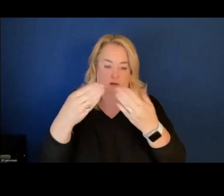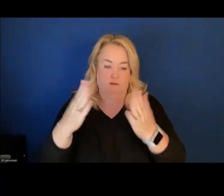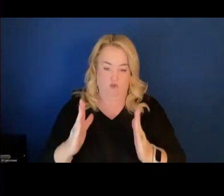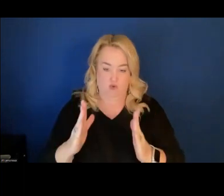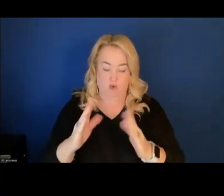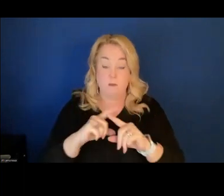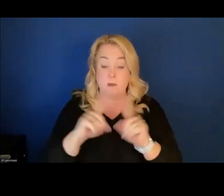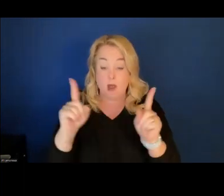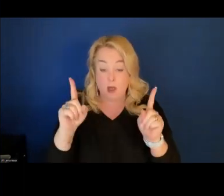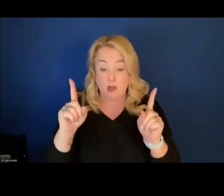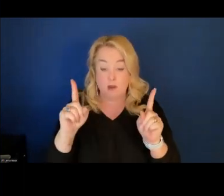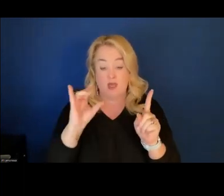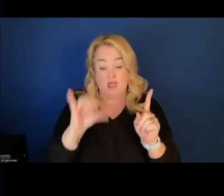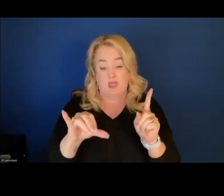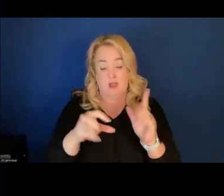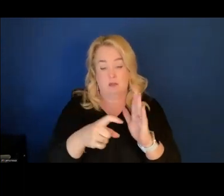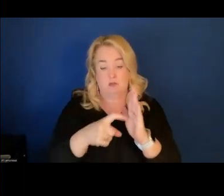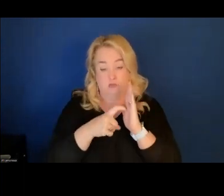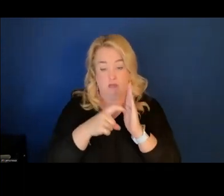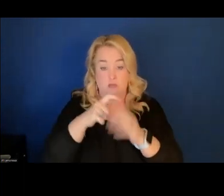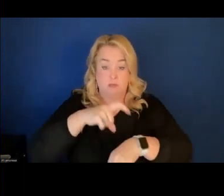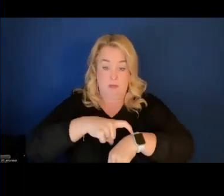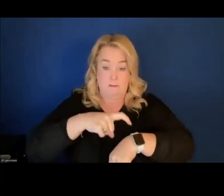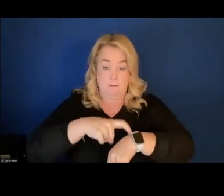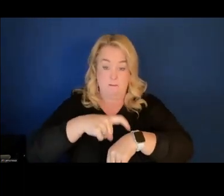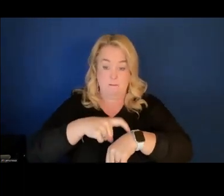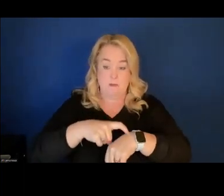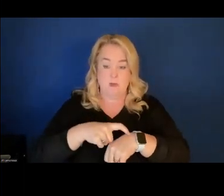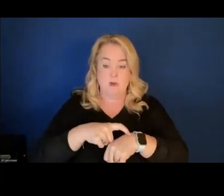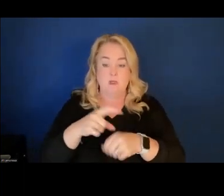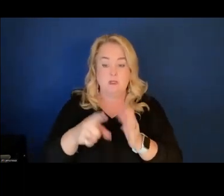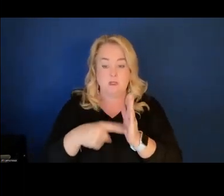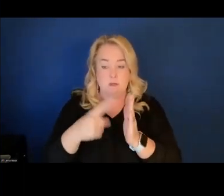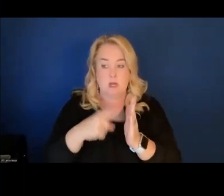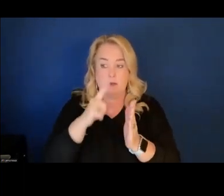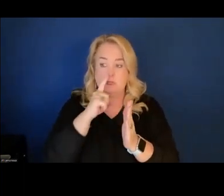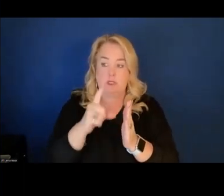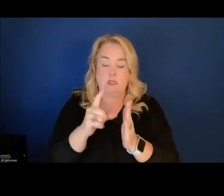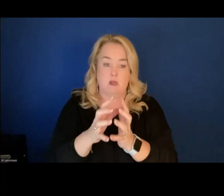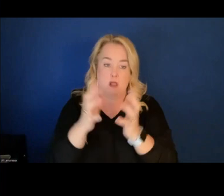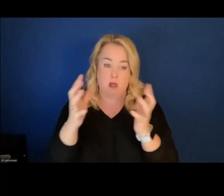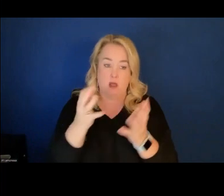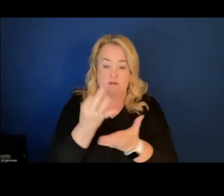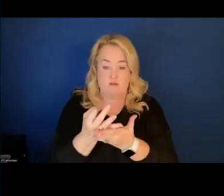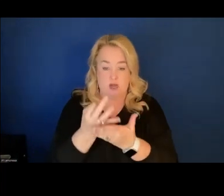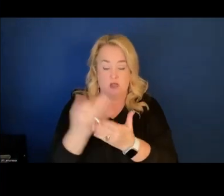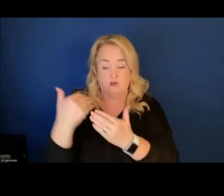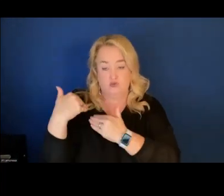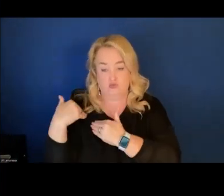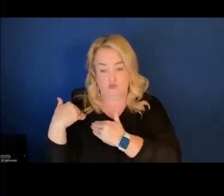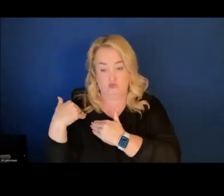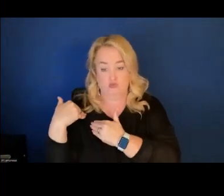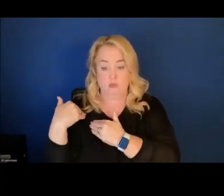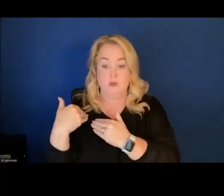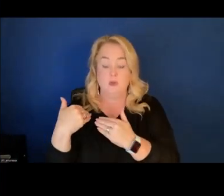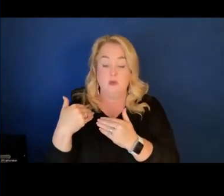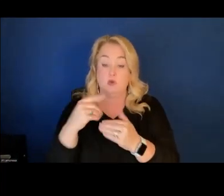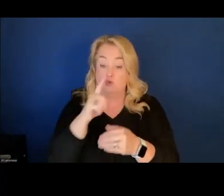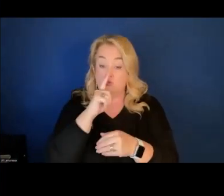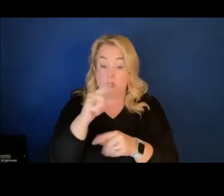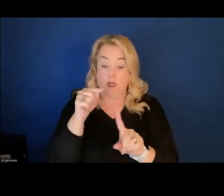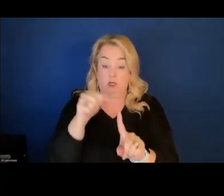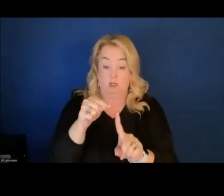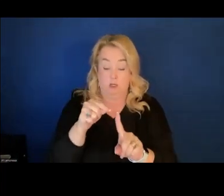But caregiving does take time, and it often comes at great financial cost. In fact, the